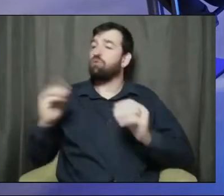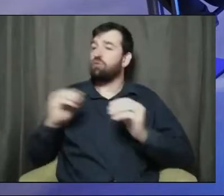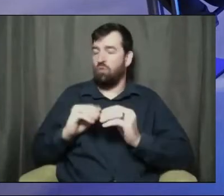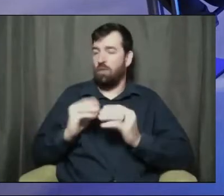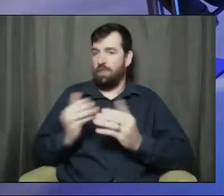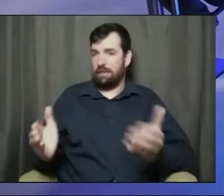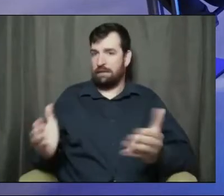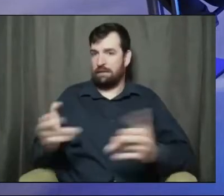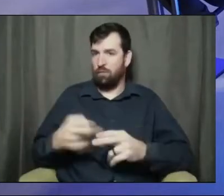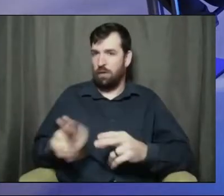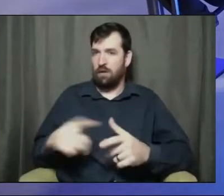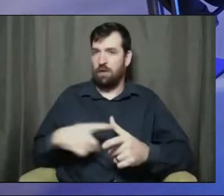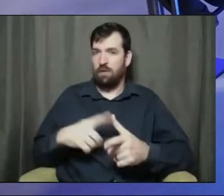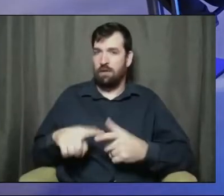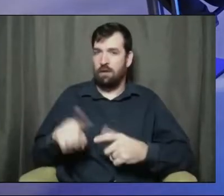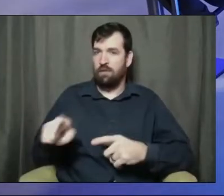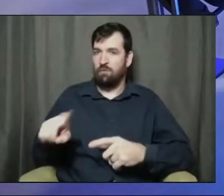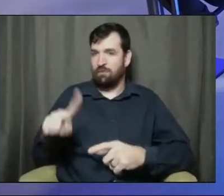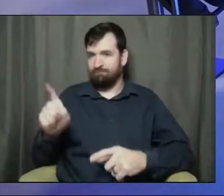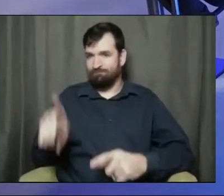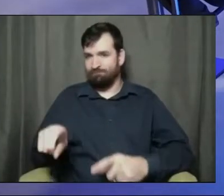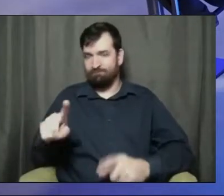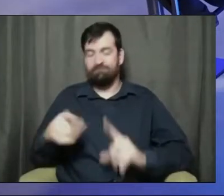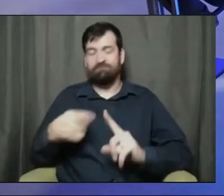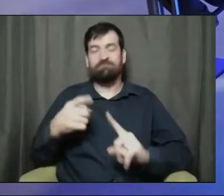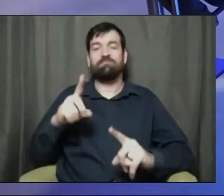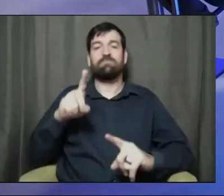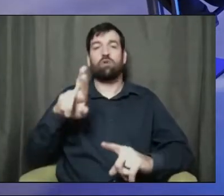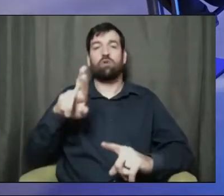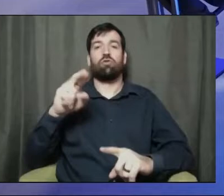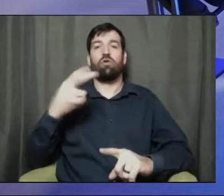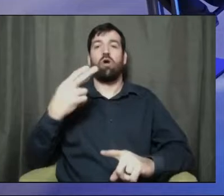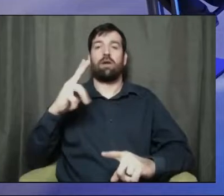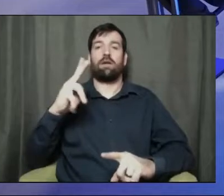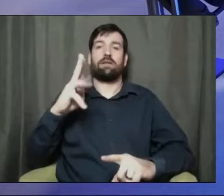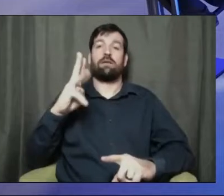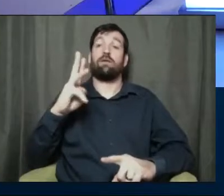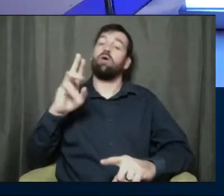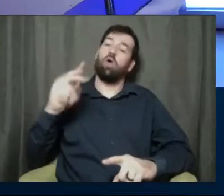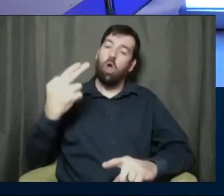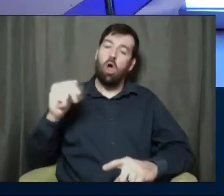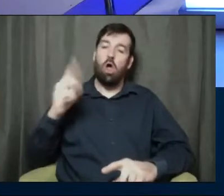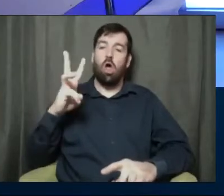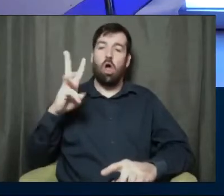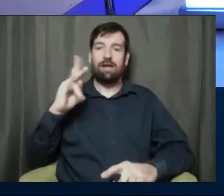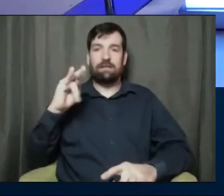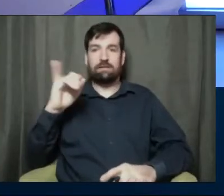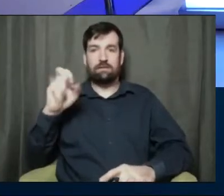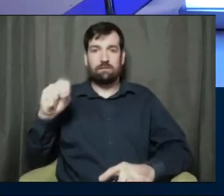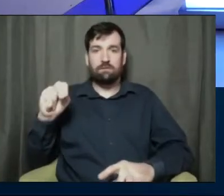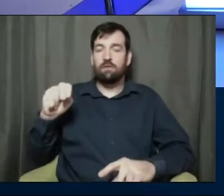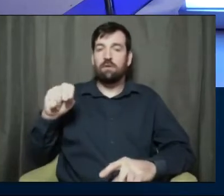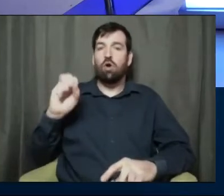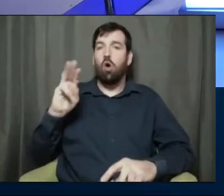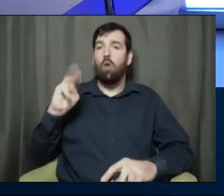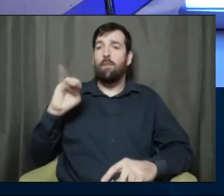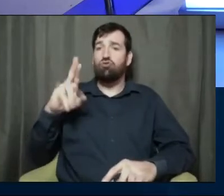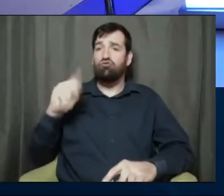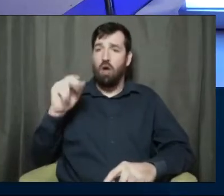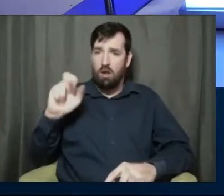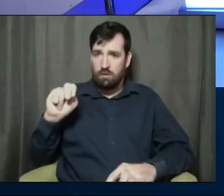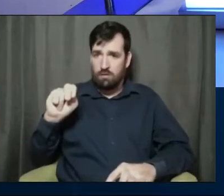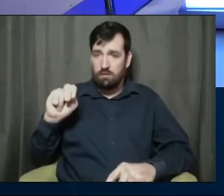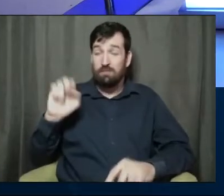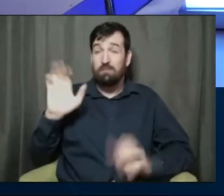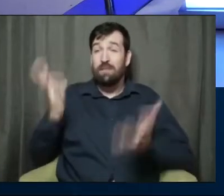have to ask Jean's question for Dr. Hawkinson, your thoughts on a new study that shows Omicron BA2 may lead to 27 times